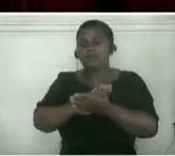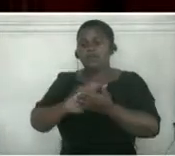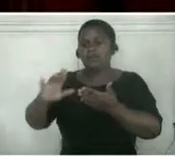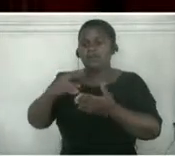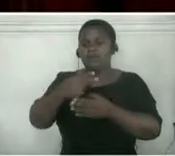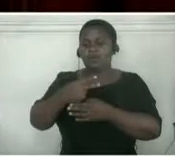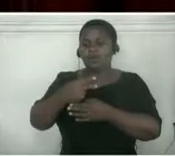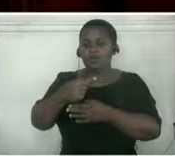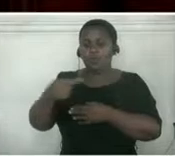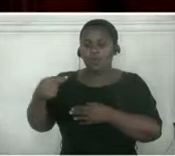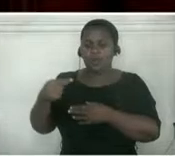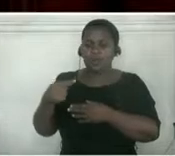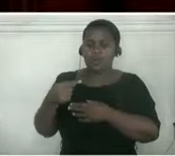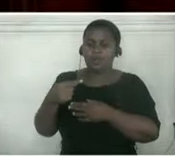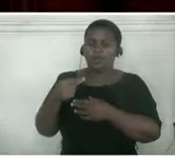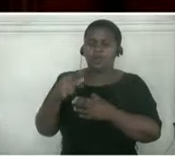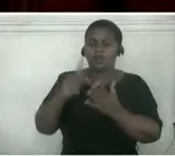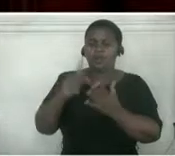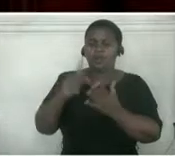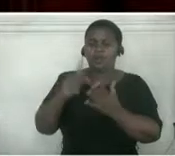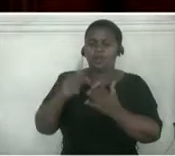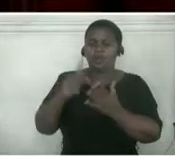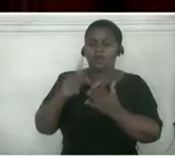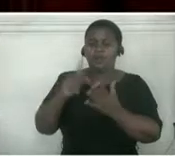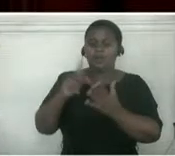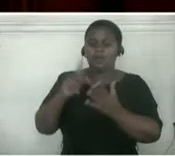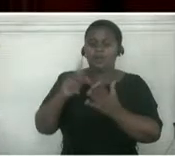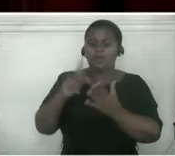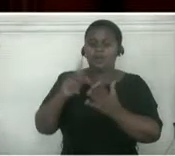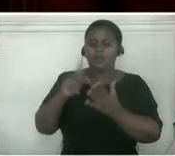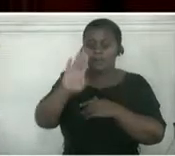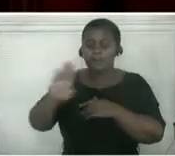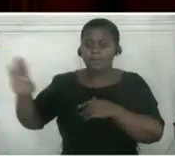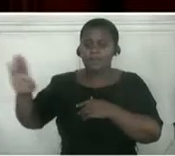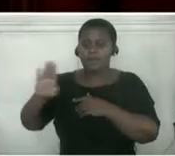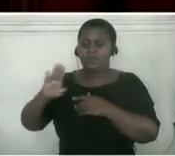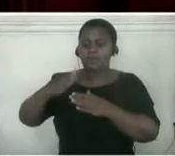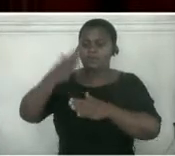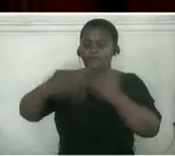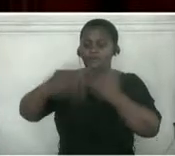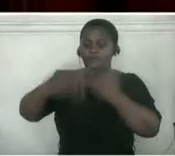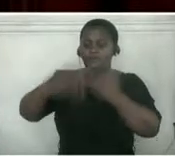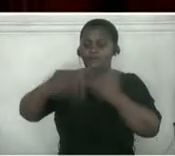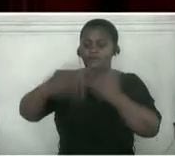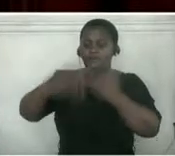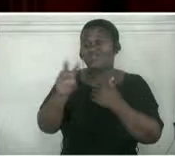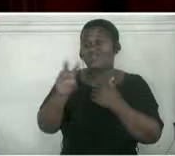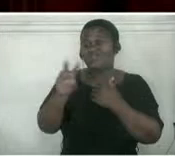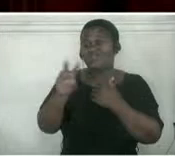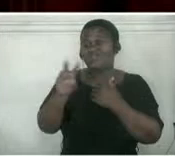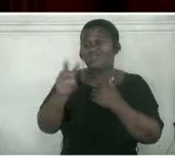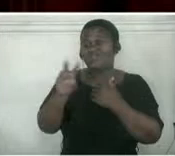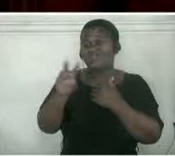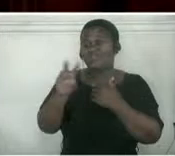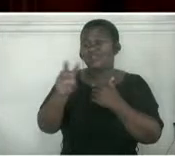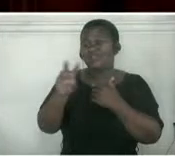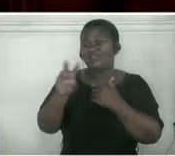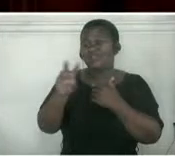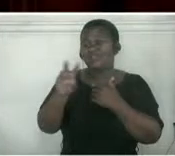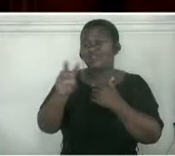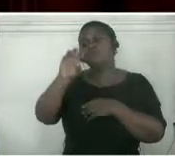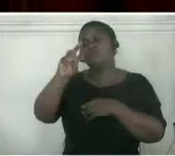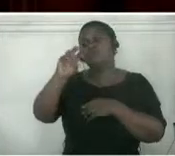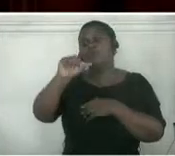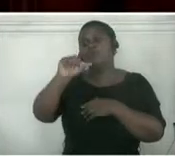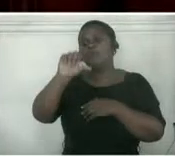project cost is 1 billion and will be completed by 2023. Umkomazi water project,